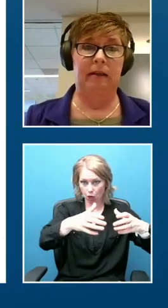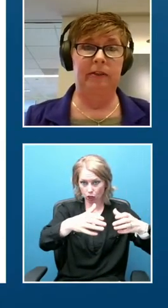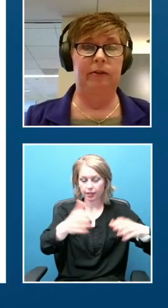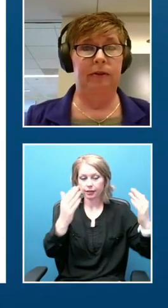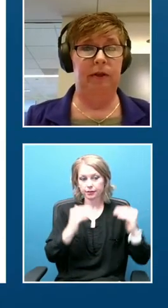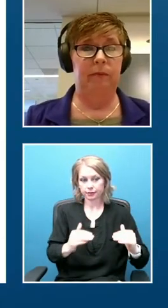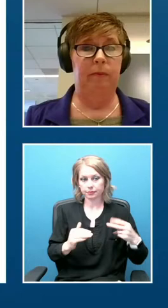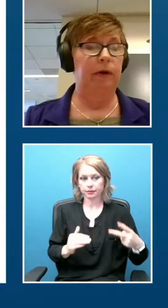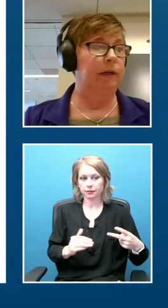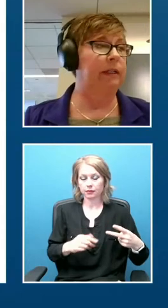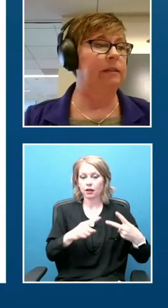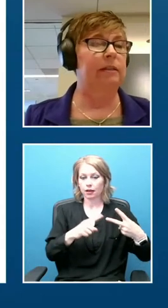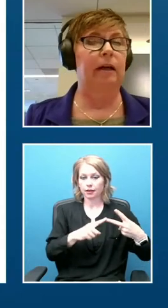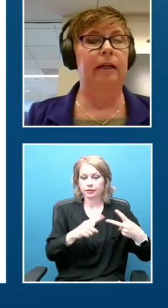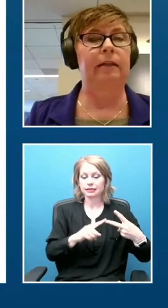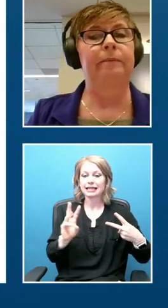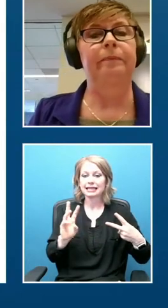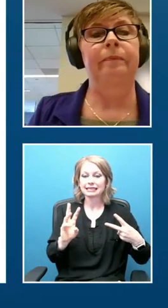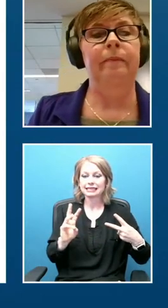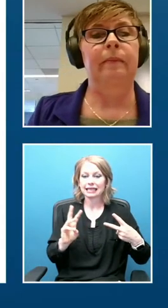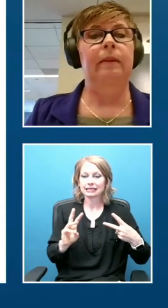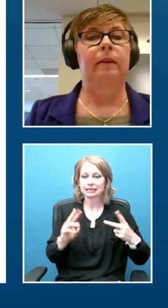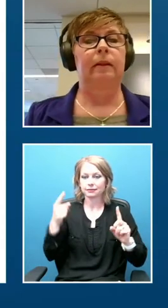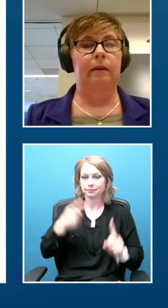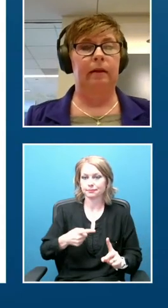basic elements to an open party. Slide.